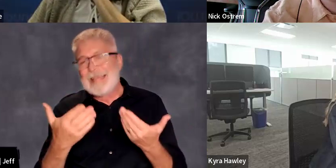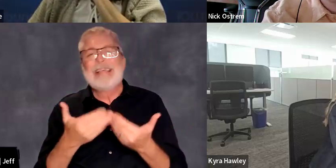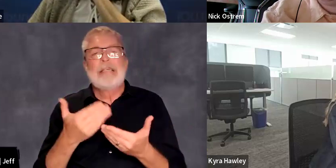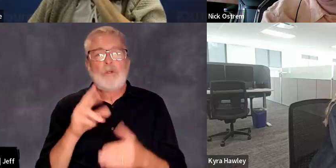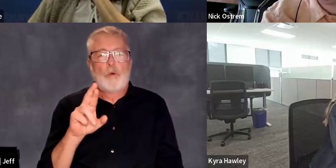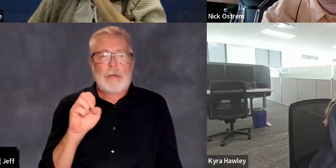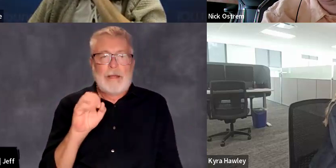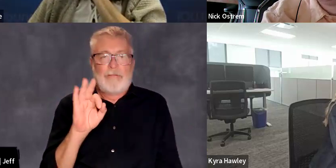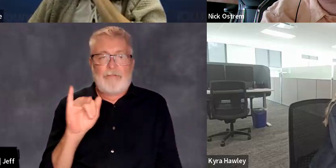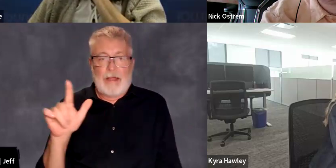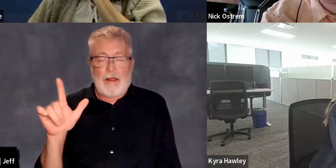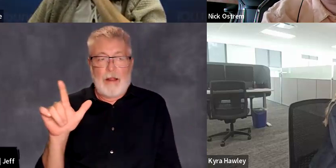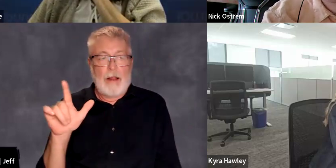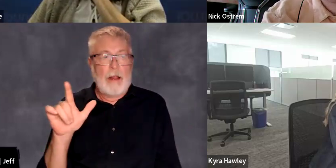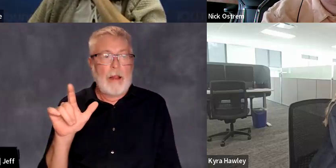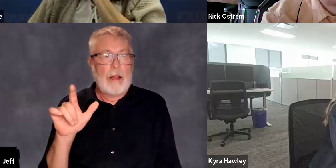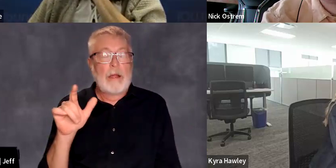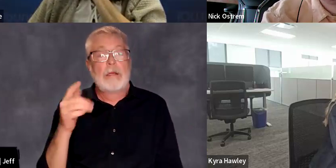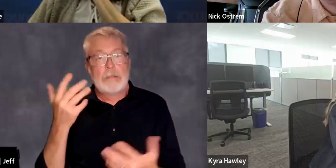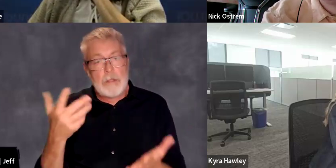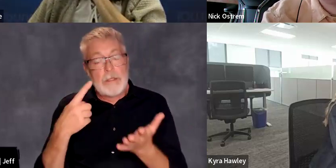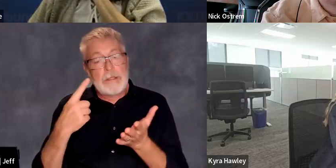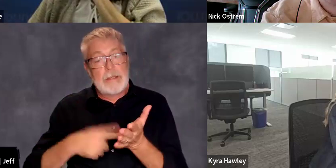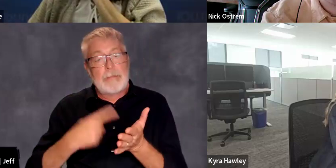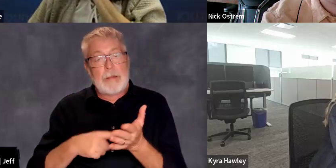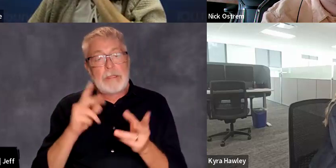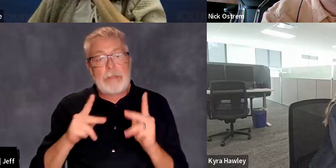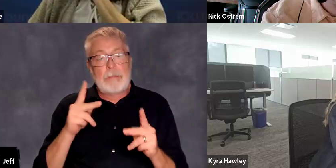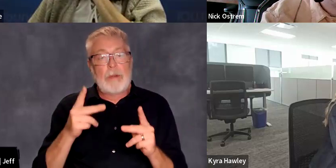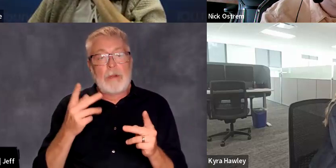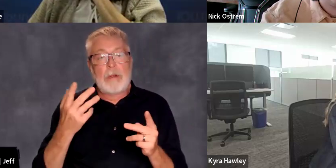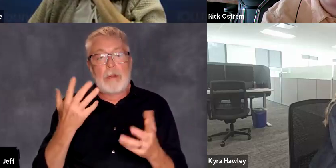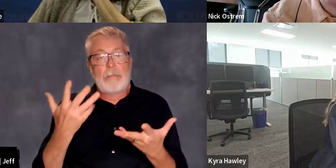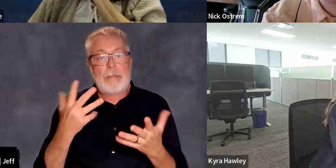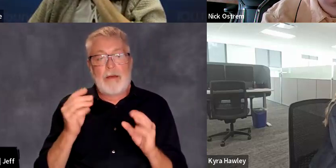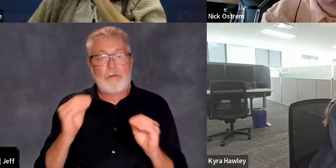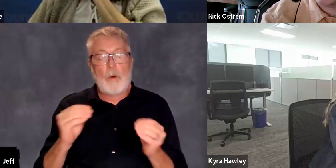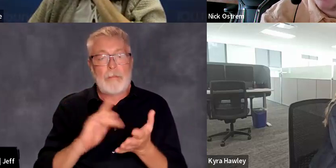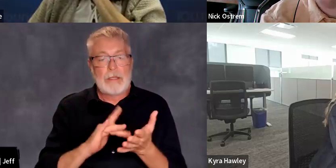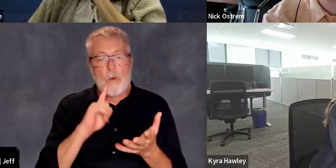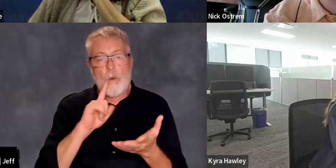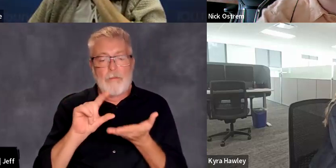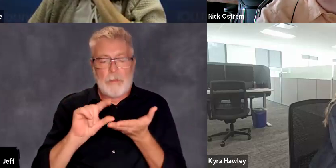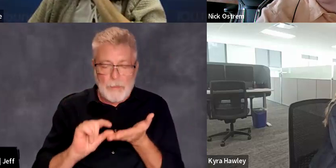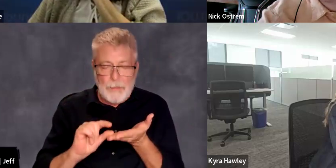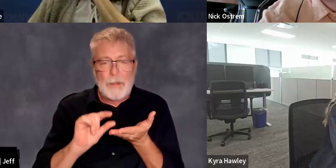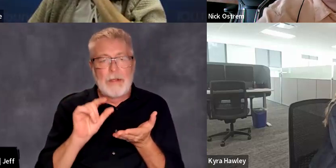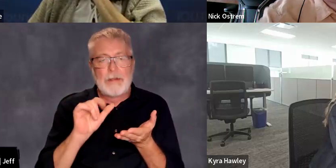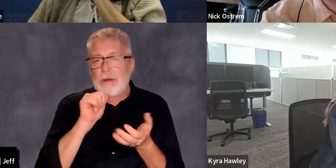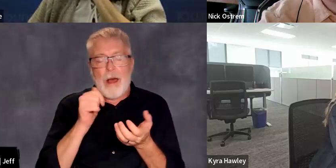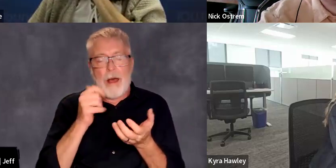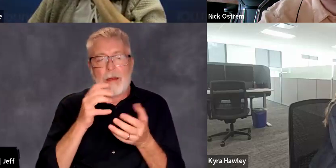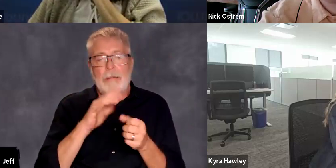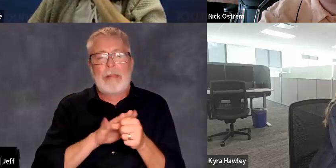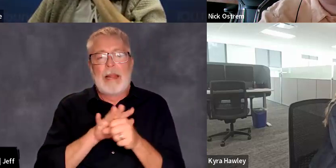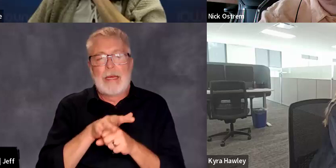refill. Um, and so sometimes people might be without them or have a smaller supply. We